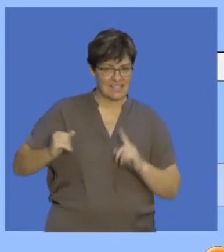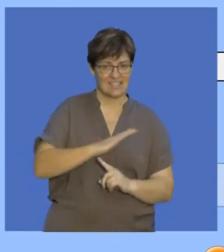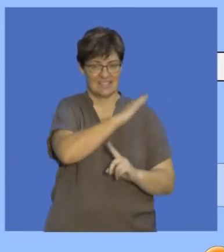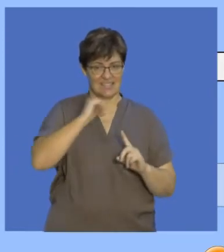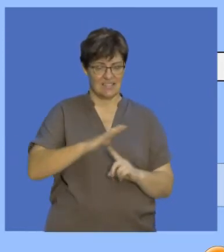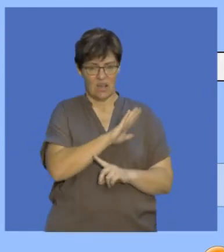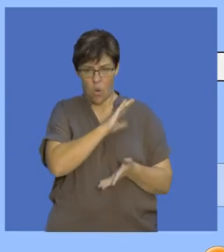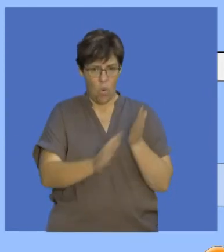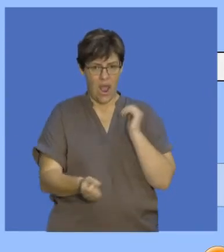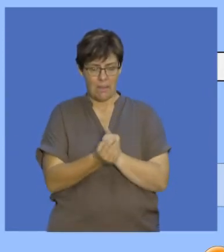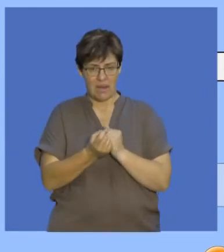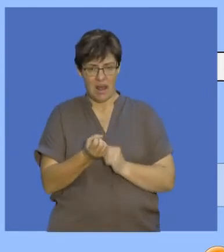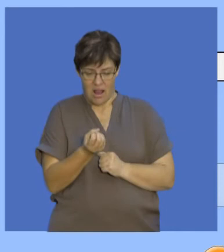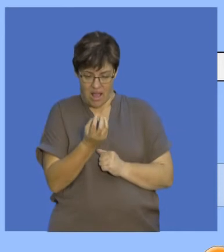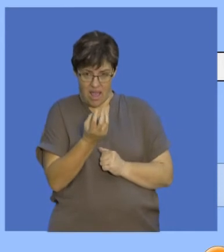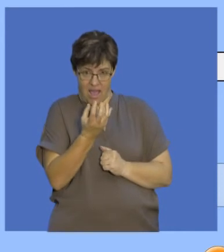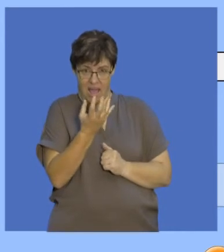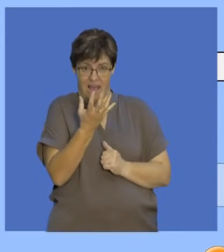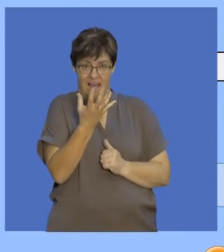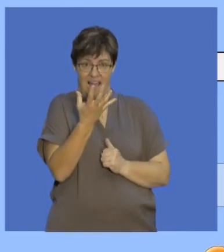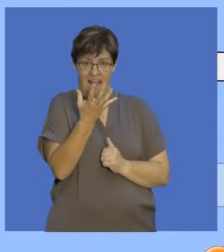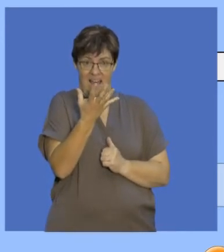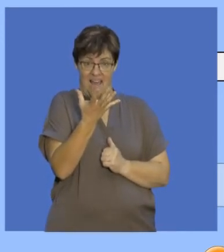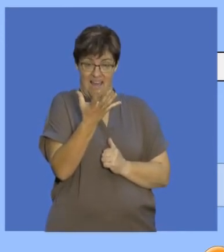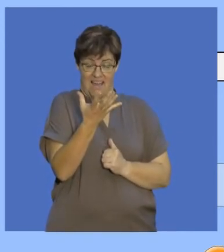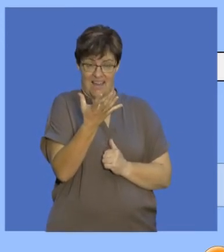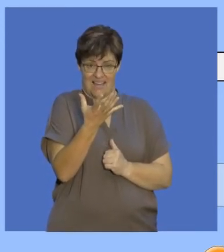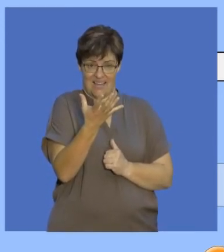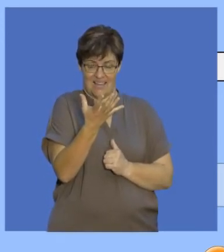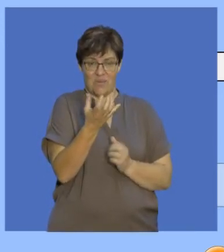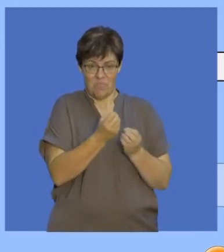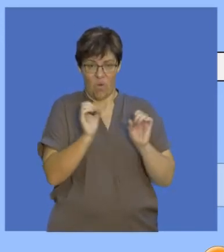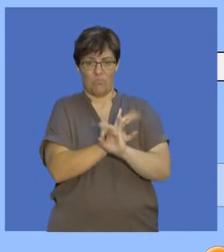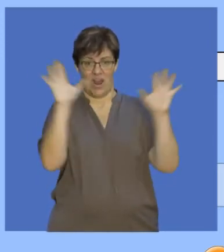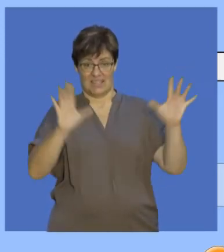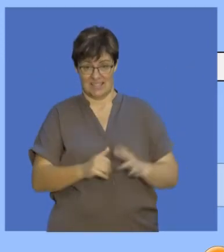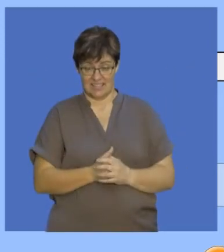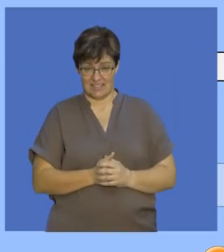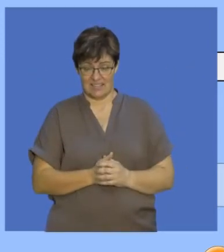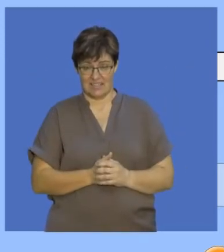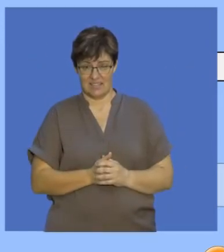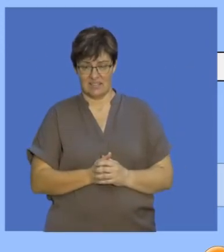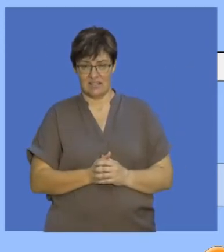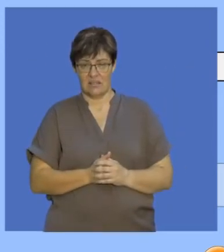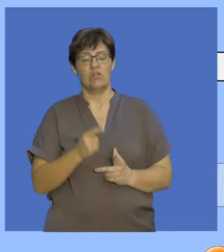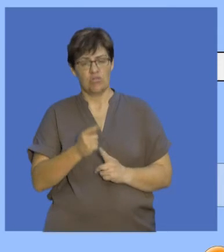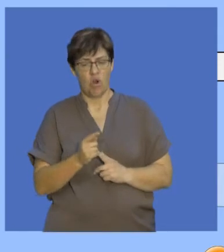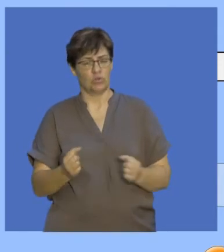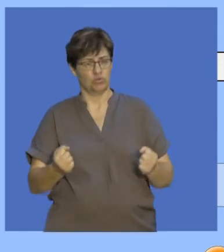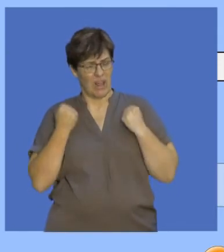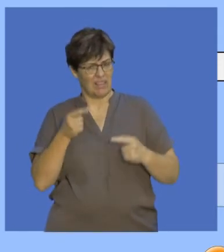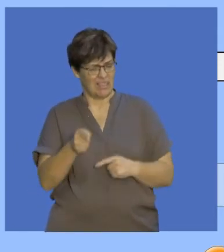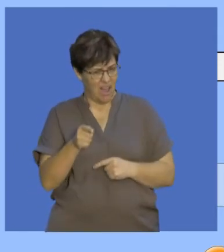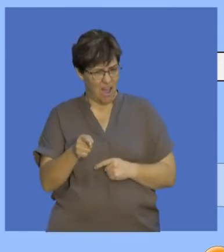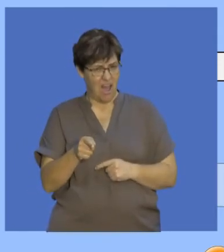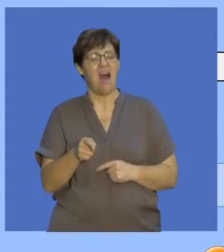move even faster, what happens to the brightness? Now, the bulb glows even brighter. So current strength